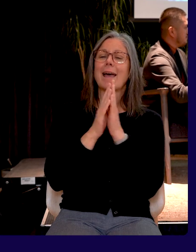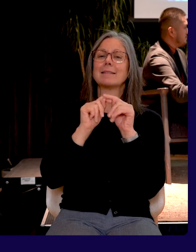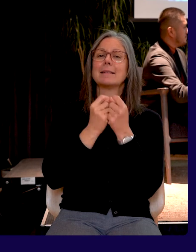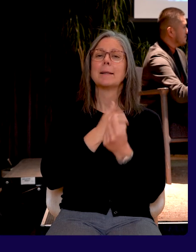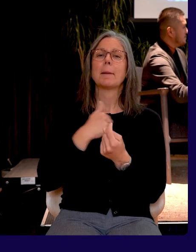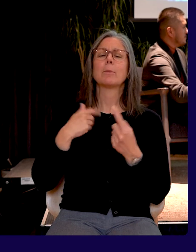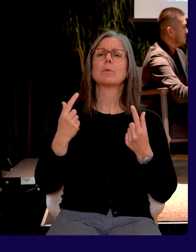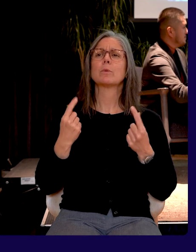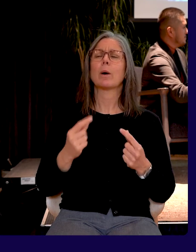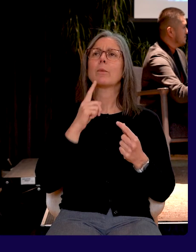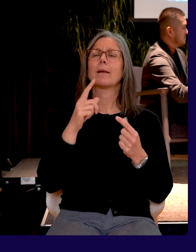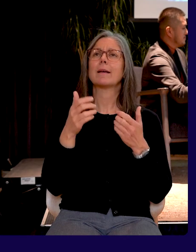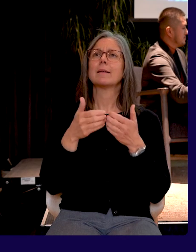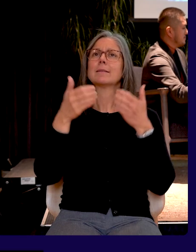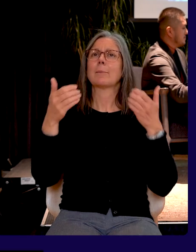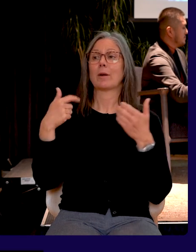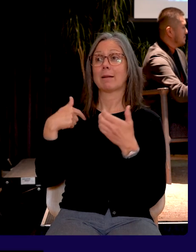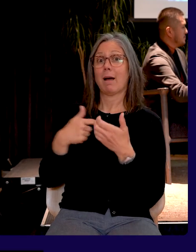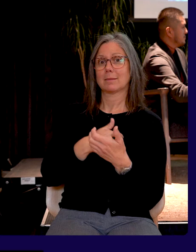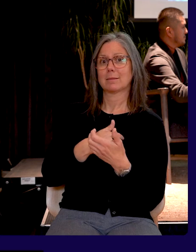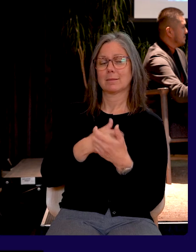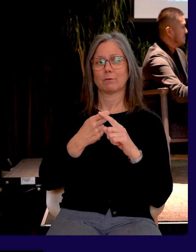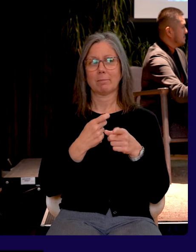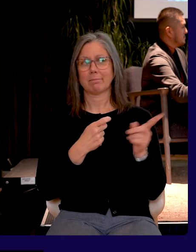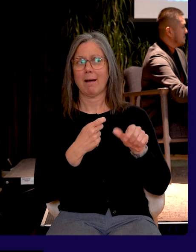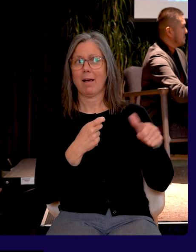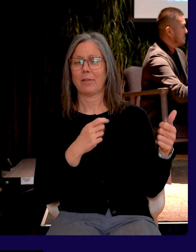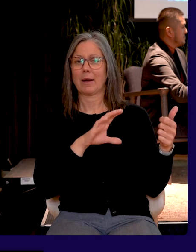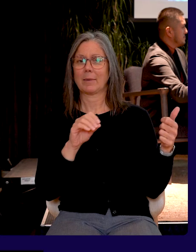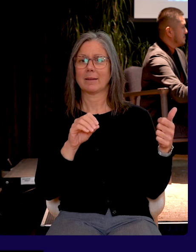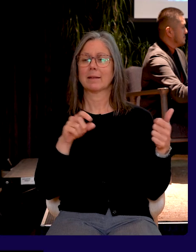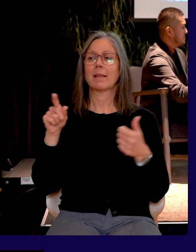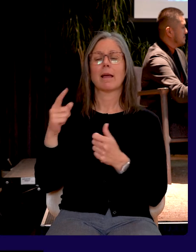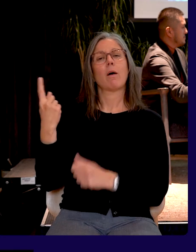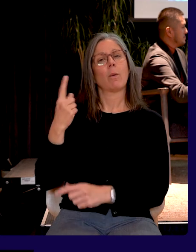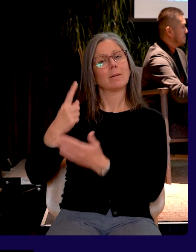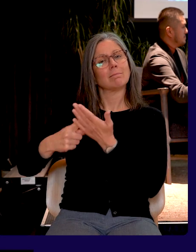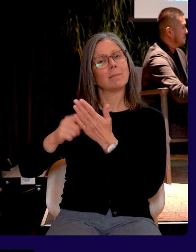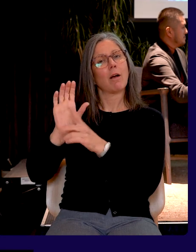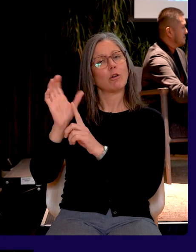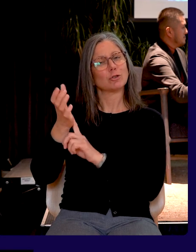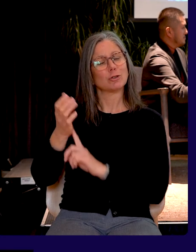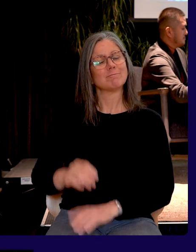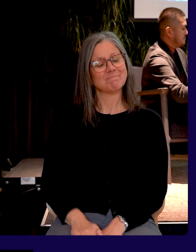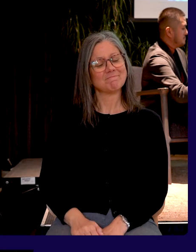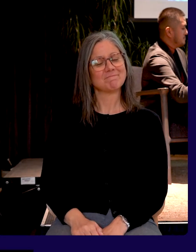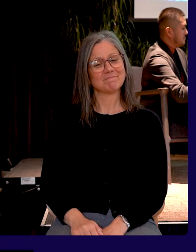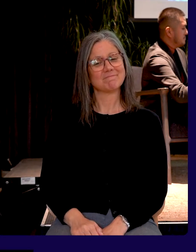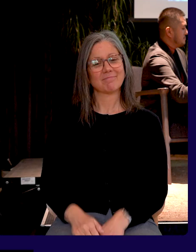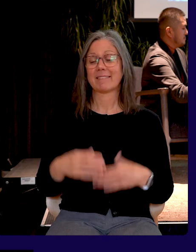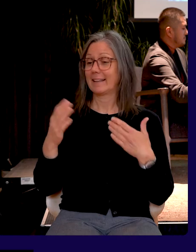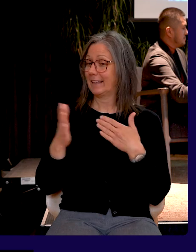what is it that kind of differentiates us? Time and time again, they come back to the culture. And even